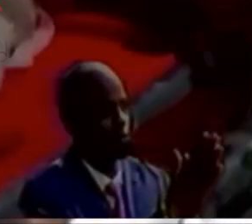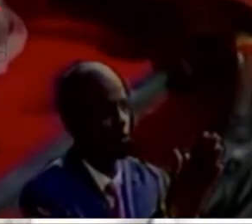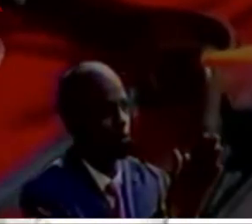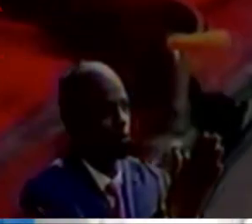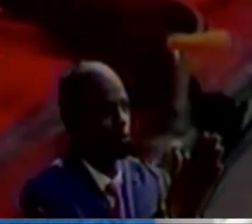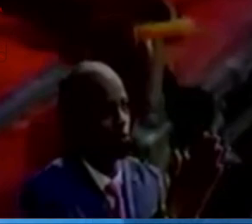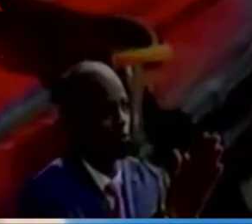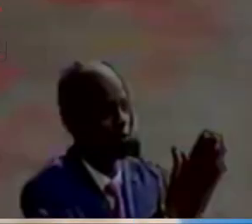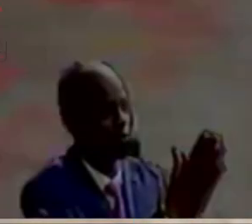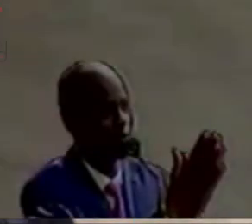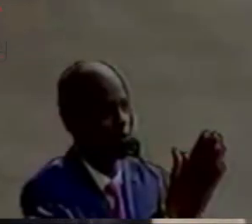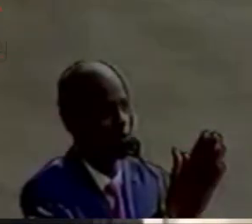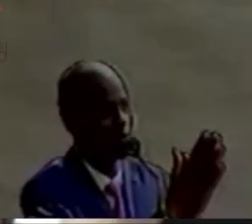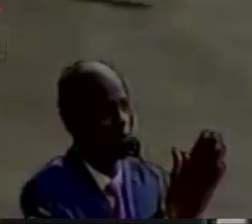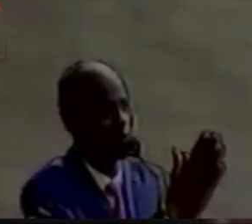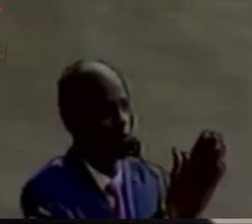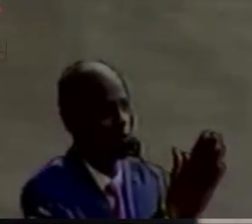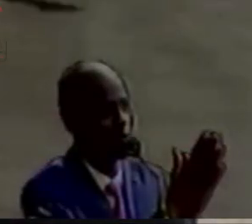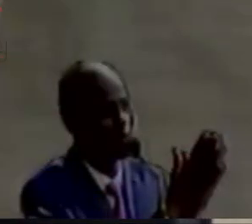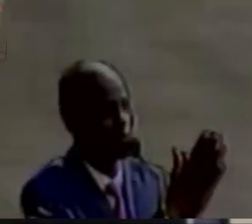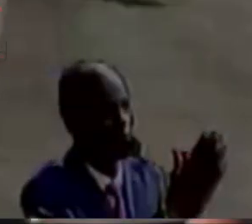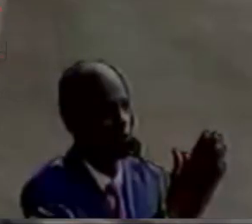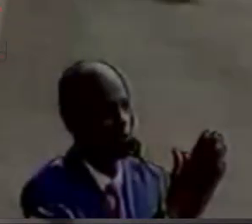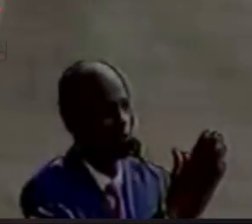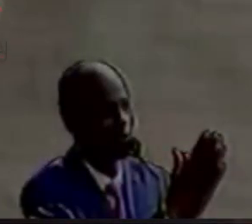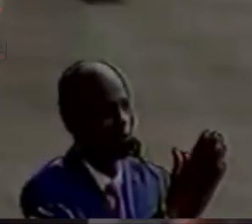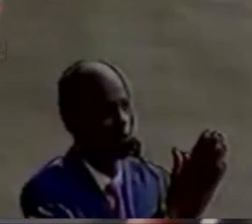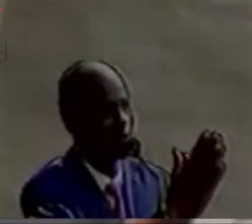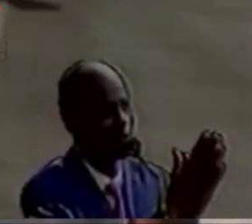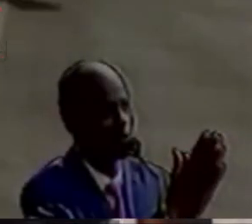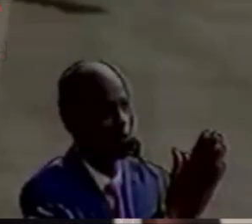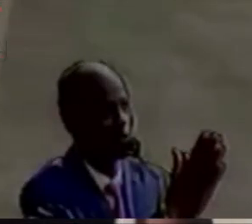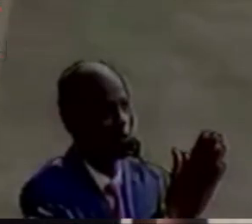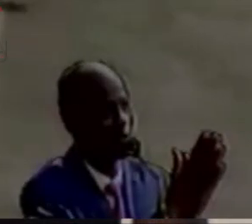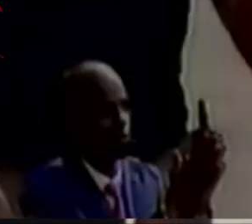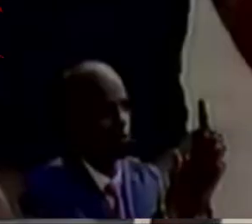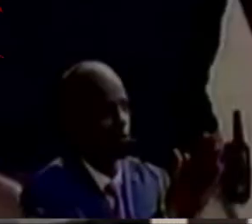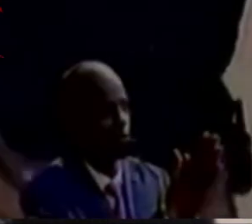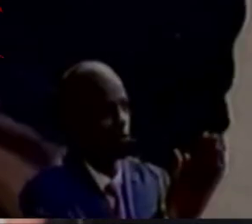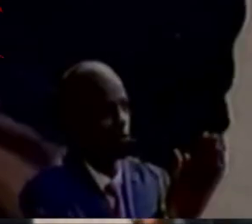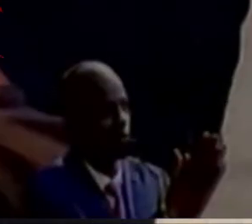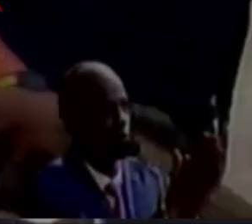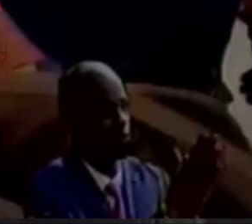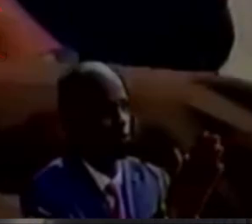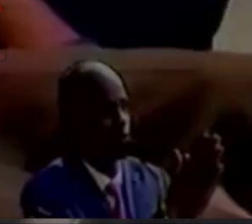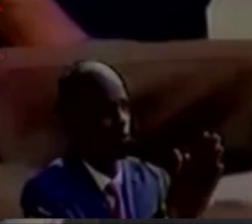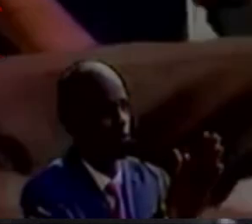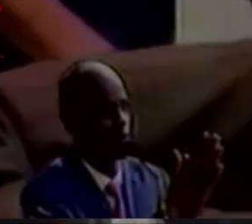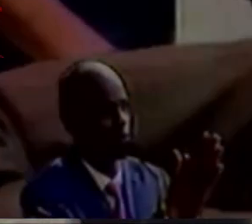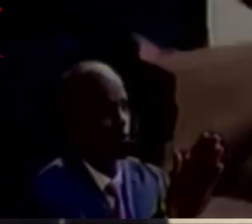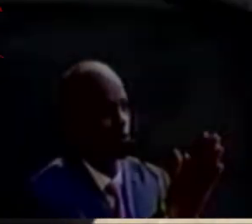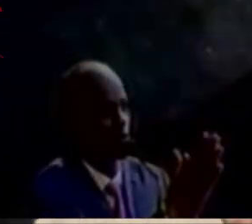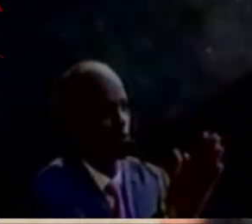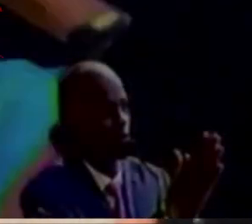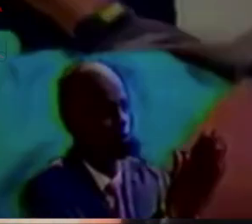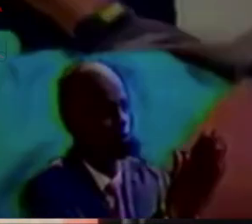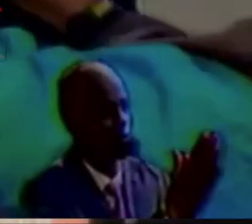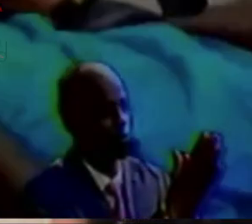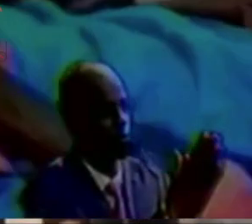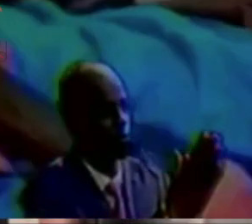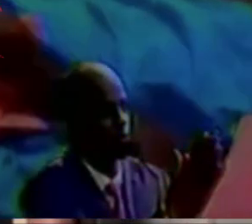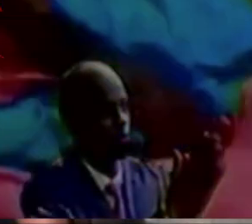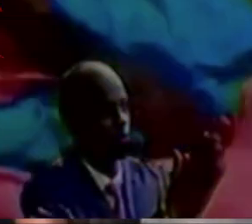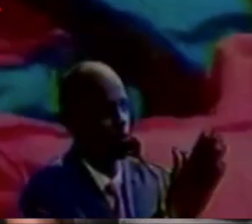get assistance to the most vulnerable Haitian victims of the earthquake, not